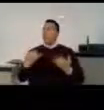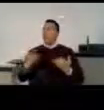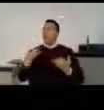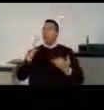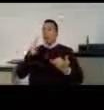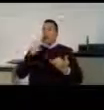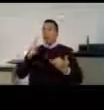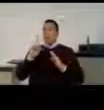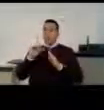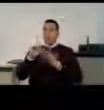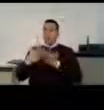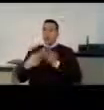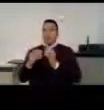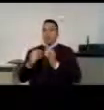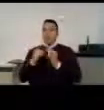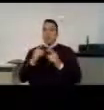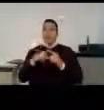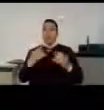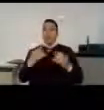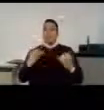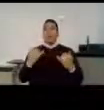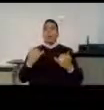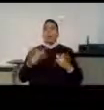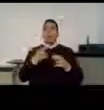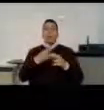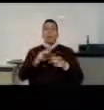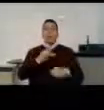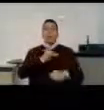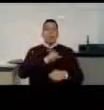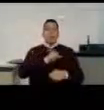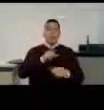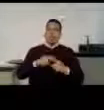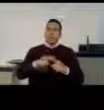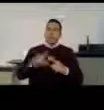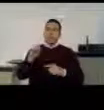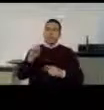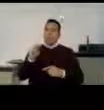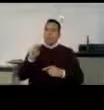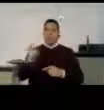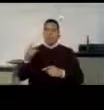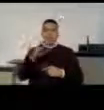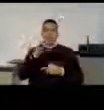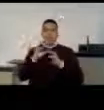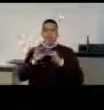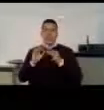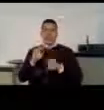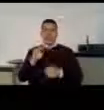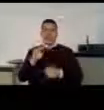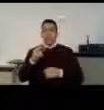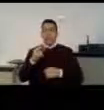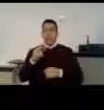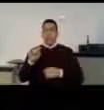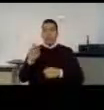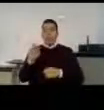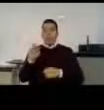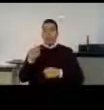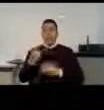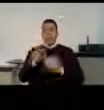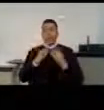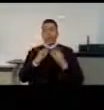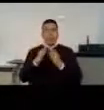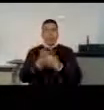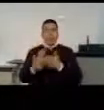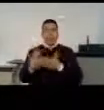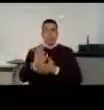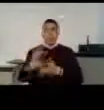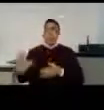much. And we'll pick up on some of this, but I want to also give a shout out relative to Donna's response. Guttman Community